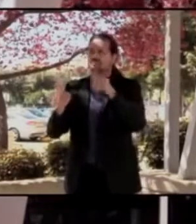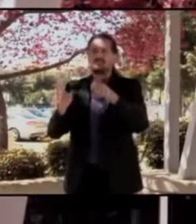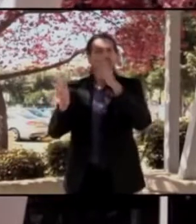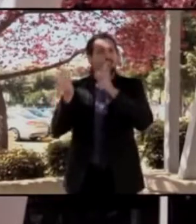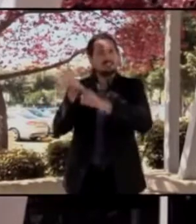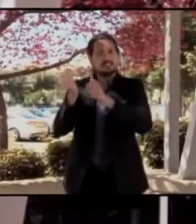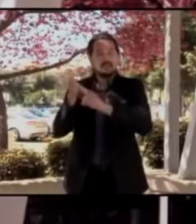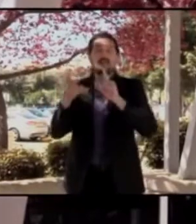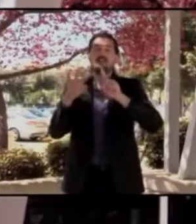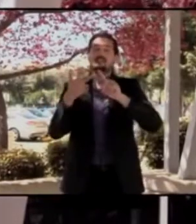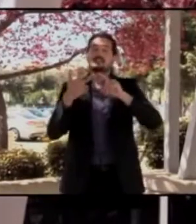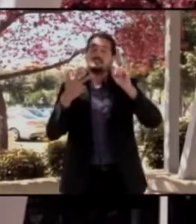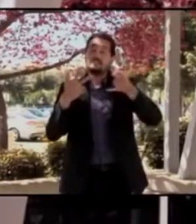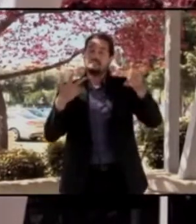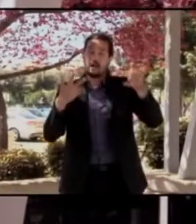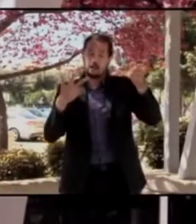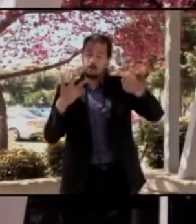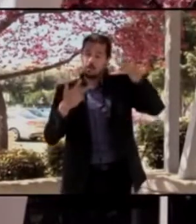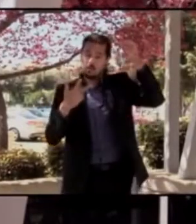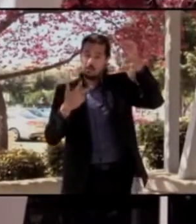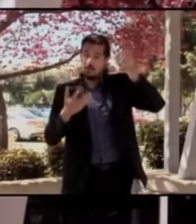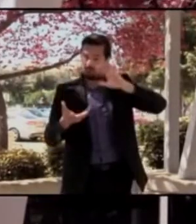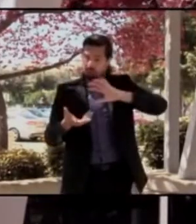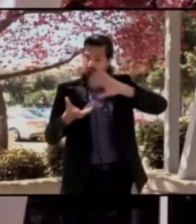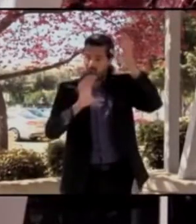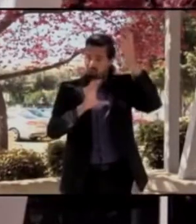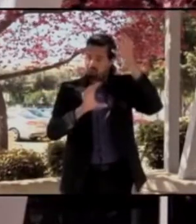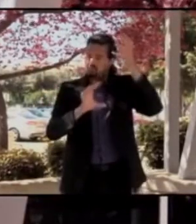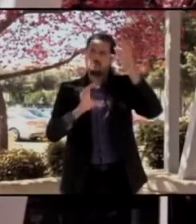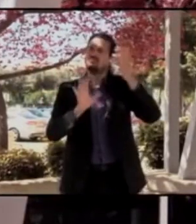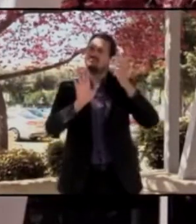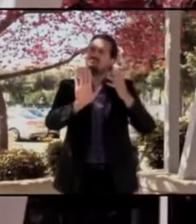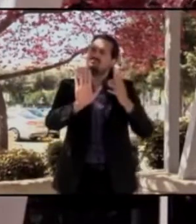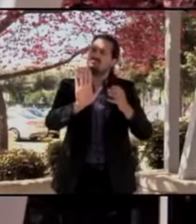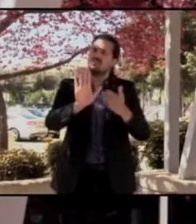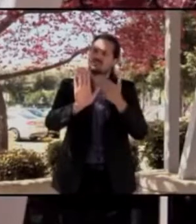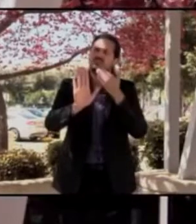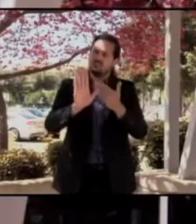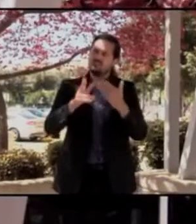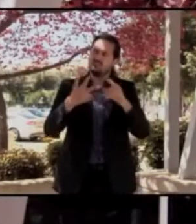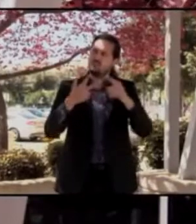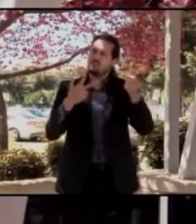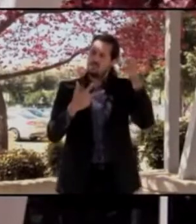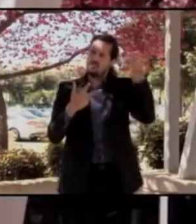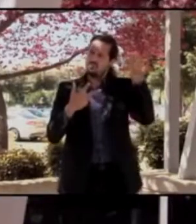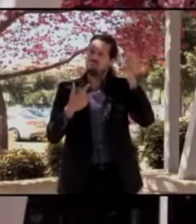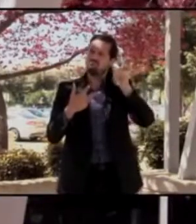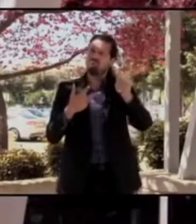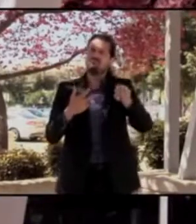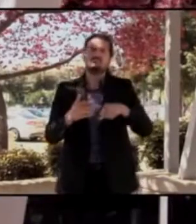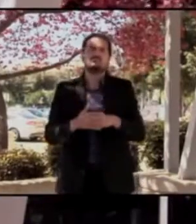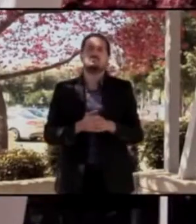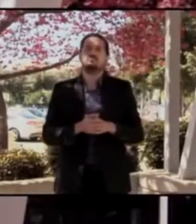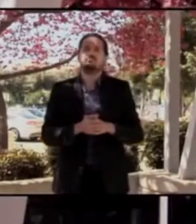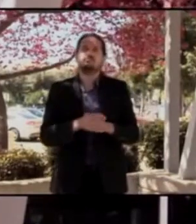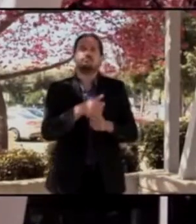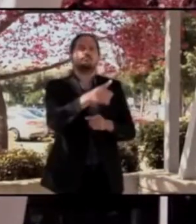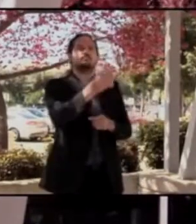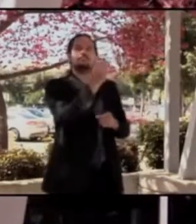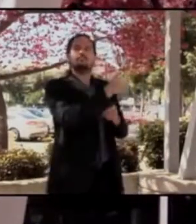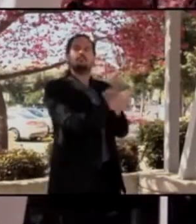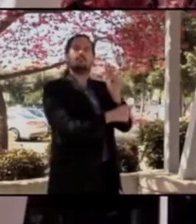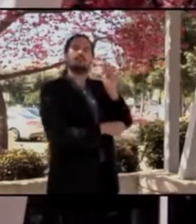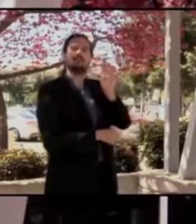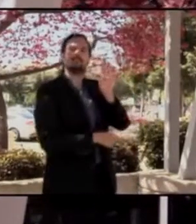Final question from NBC. In terms of the 1 million doses, do we know how many people outside Santa Clara